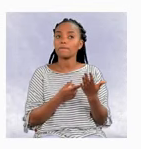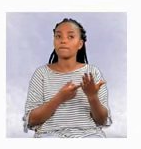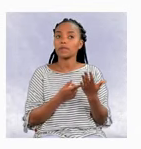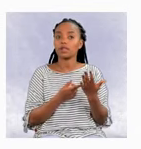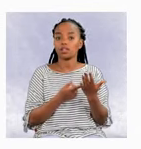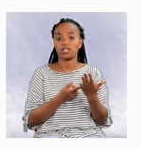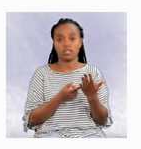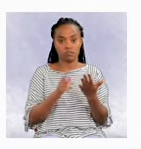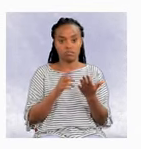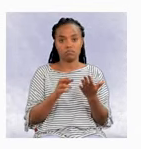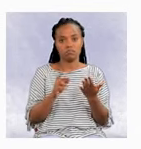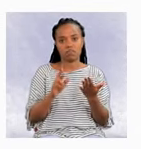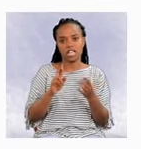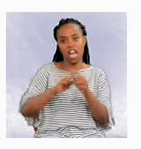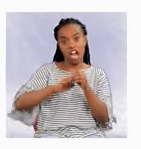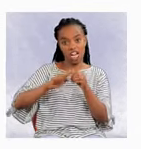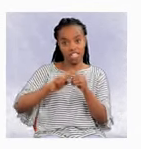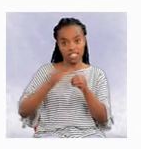this is the radius.